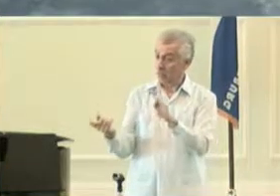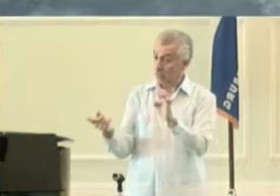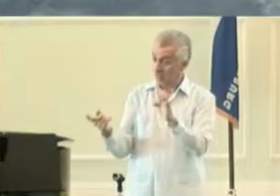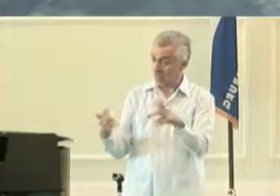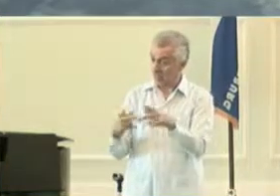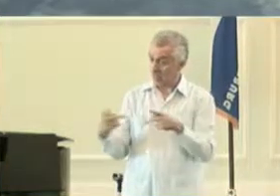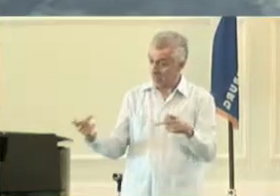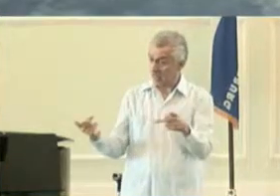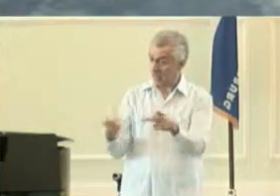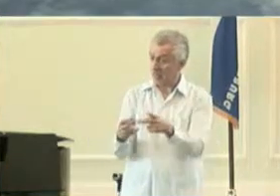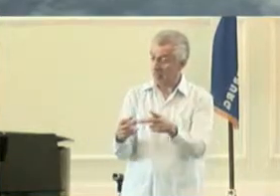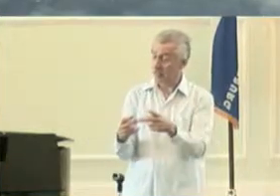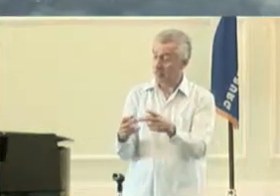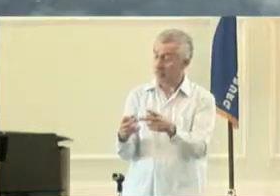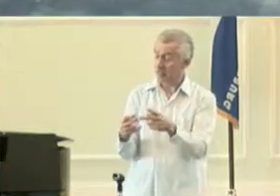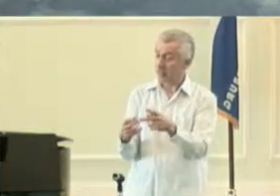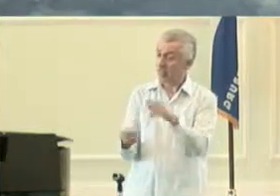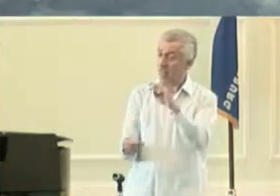to